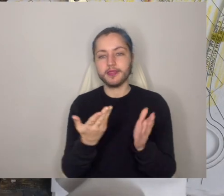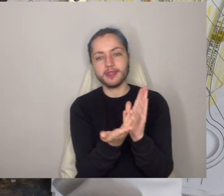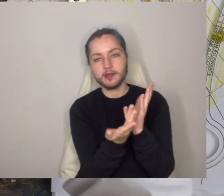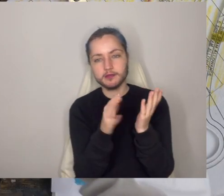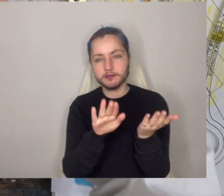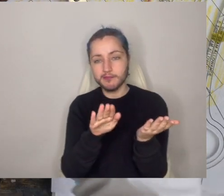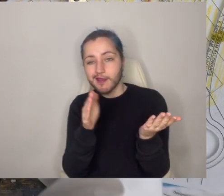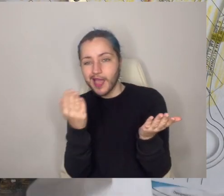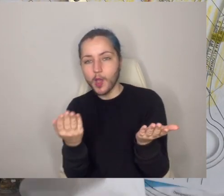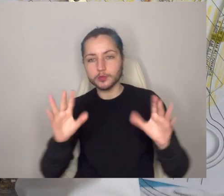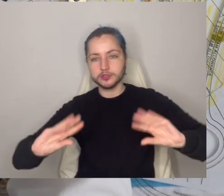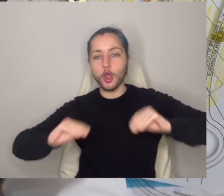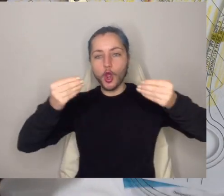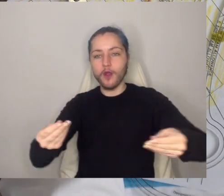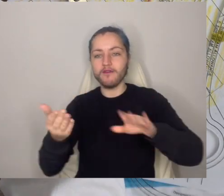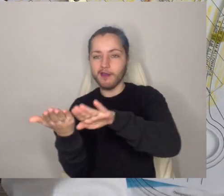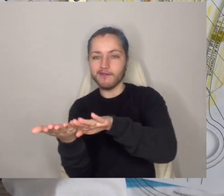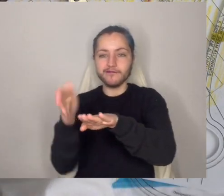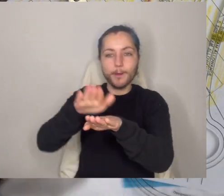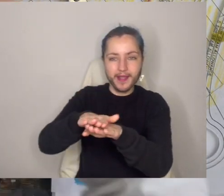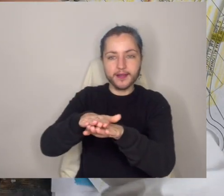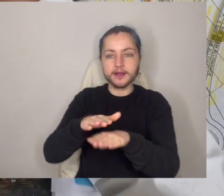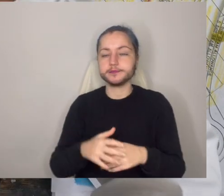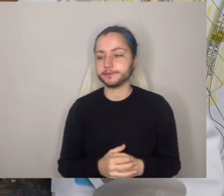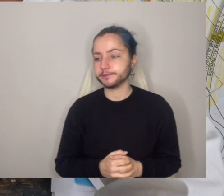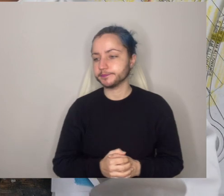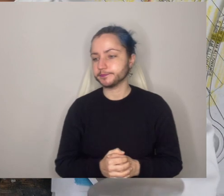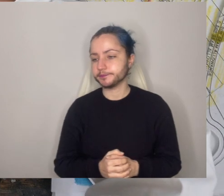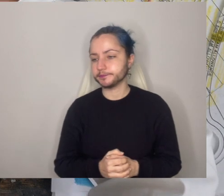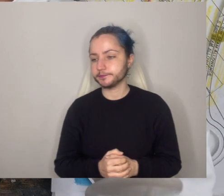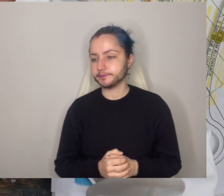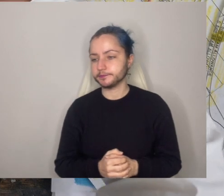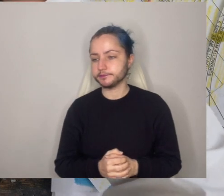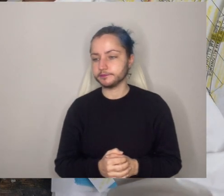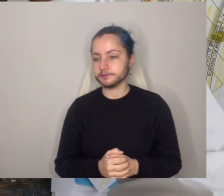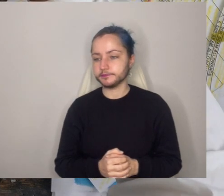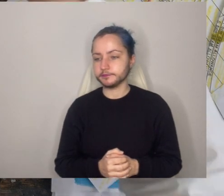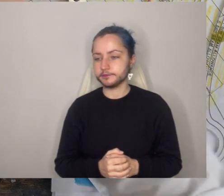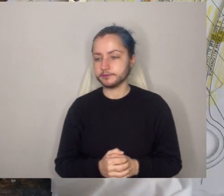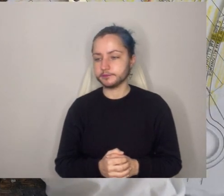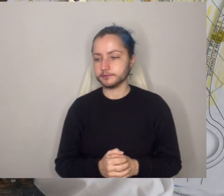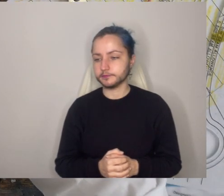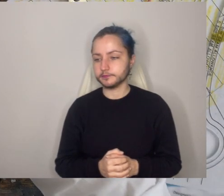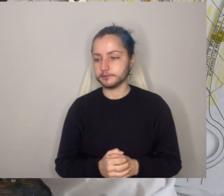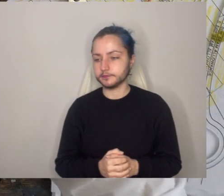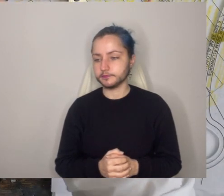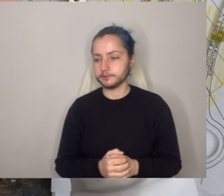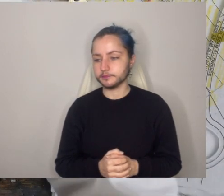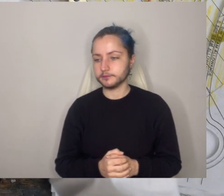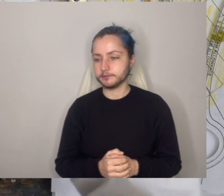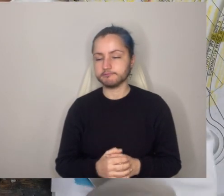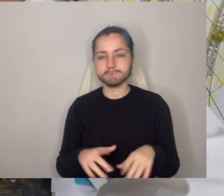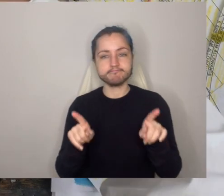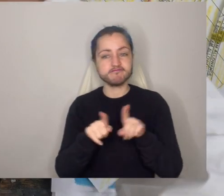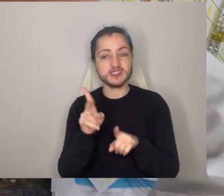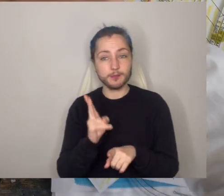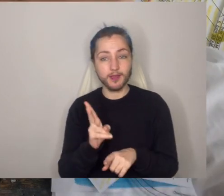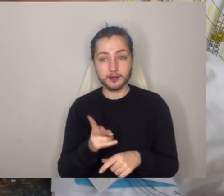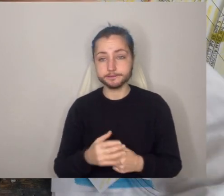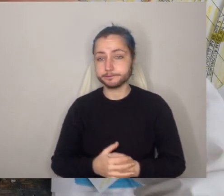So you can do that by opening it out and folding it this way around so you can see the line.